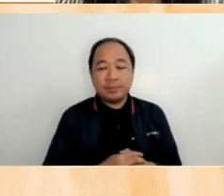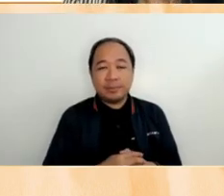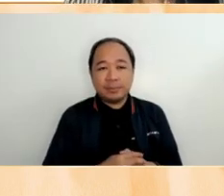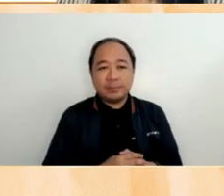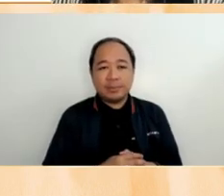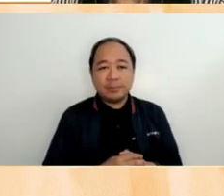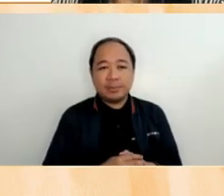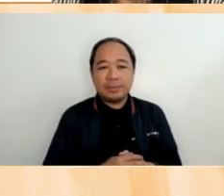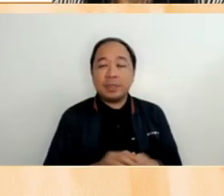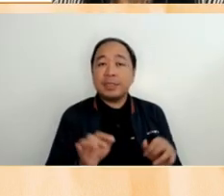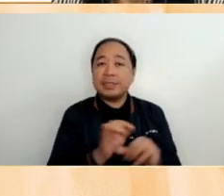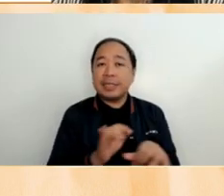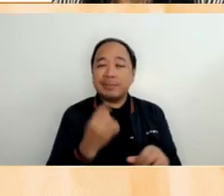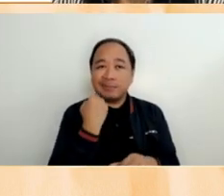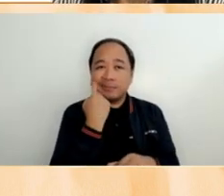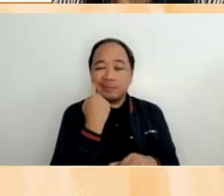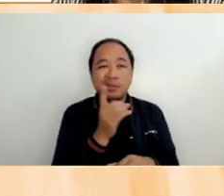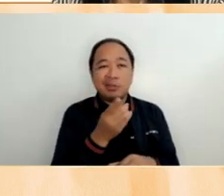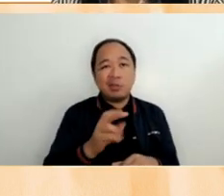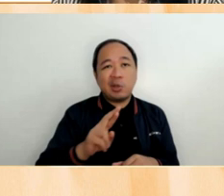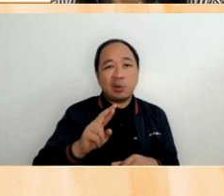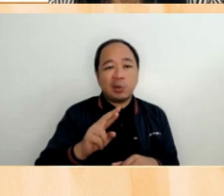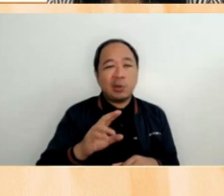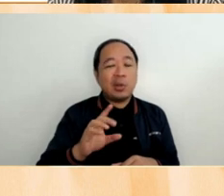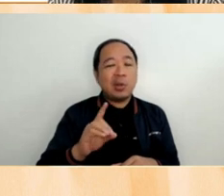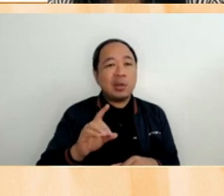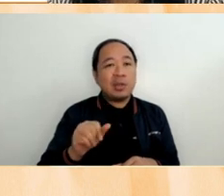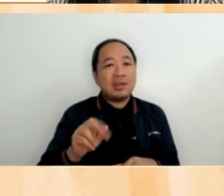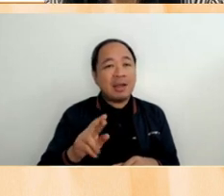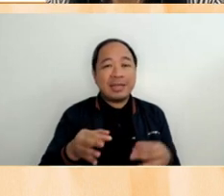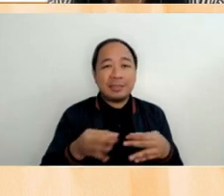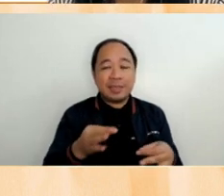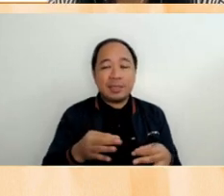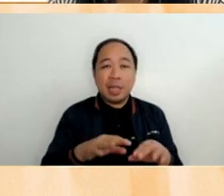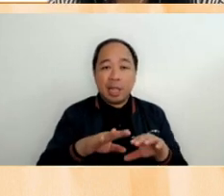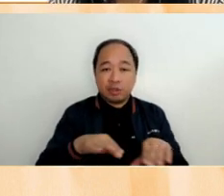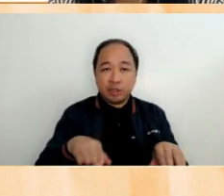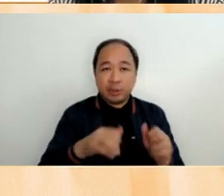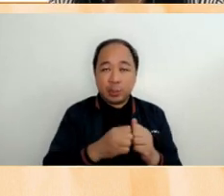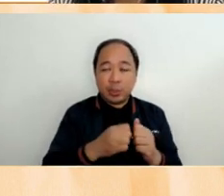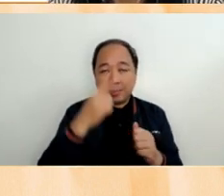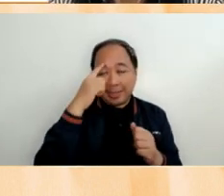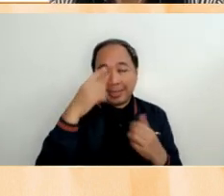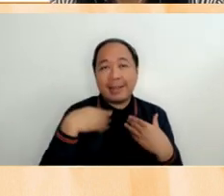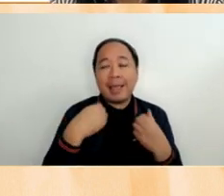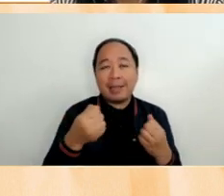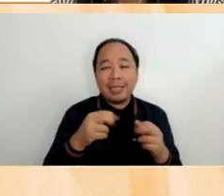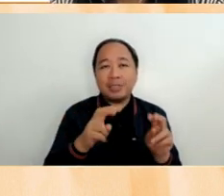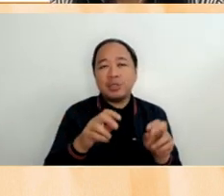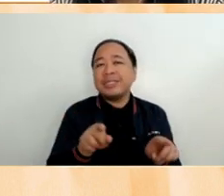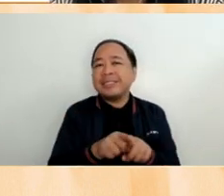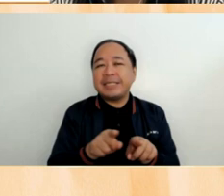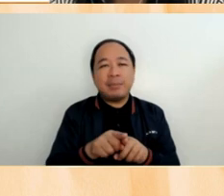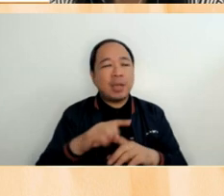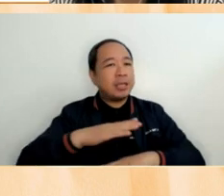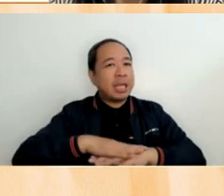just like what Dr. Dar has said, a child with mental health issues is like a wobbly table who